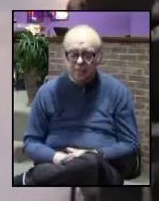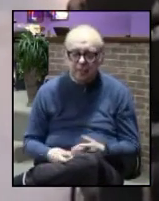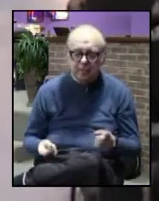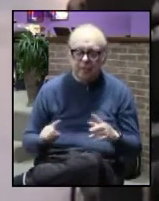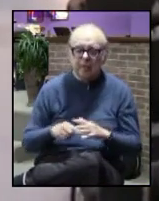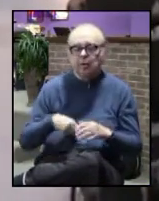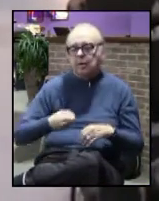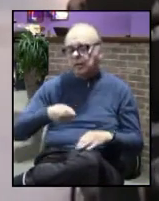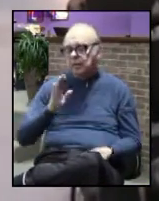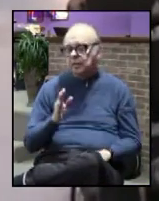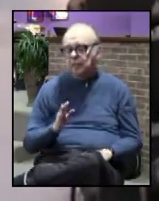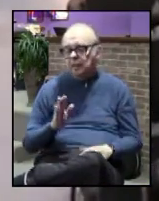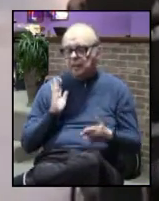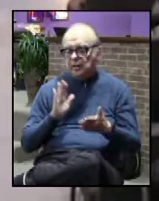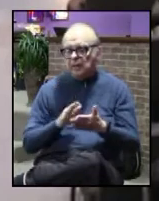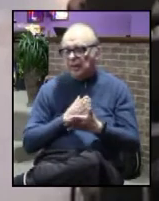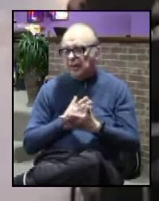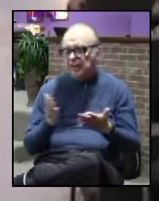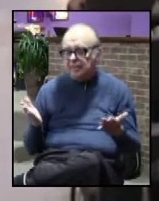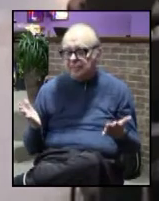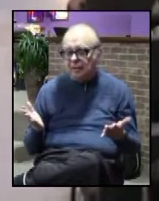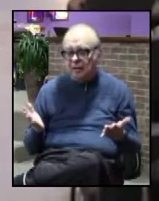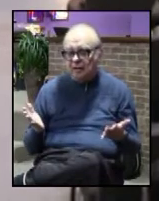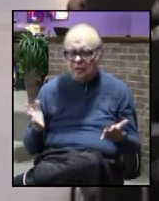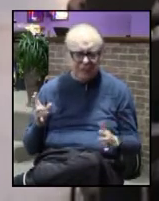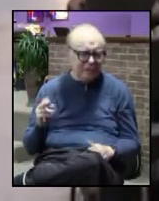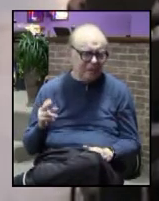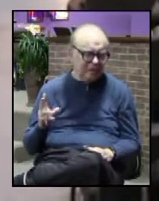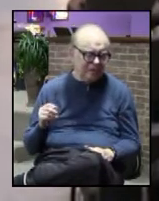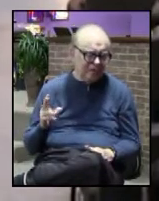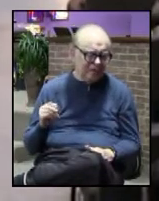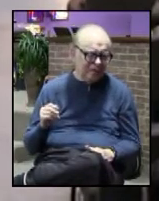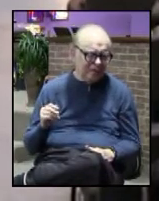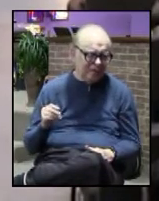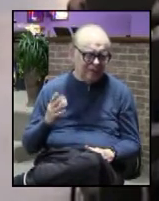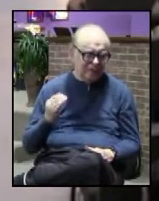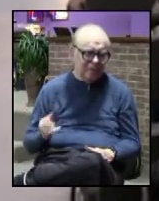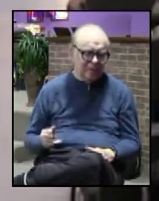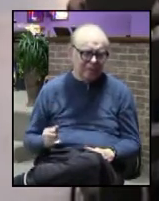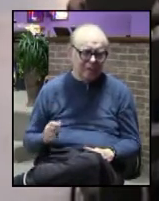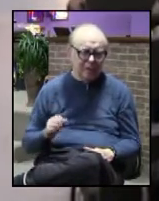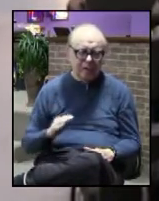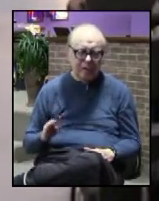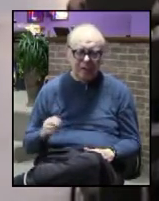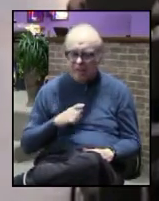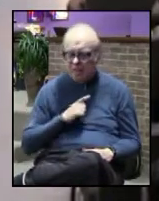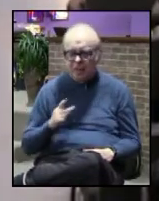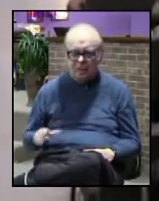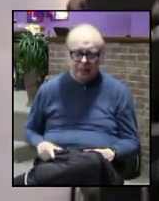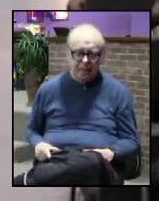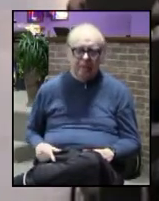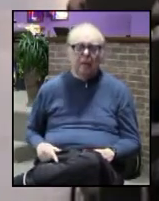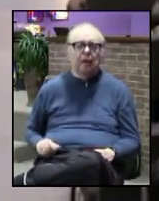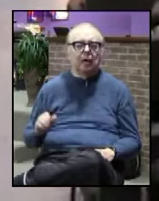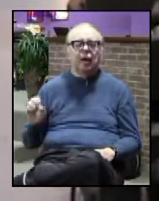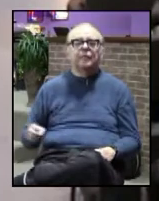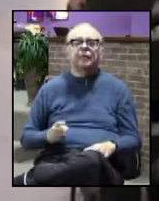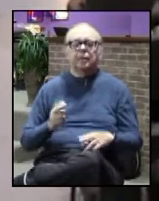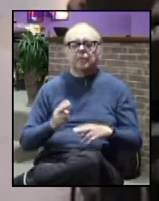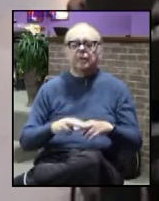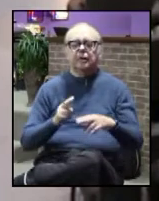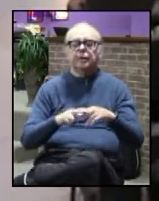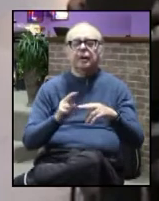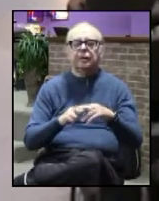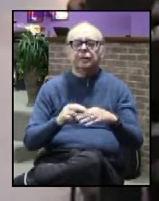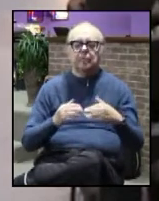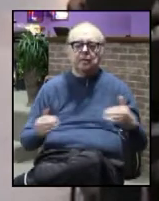When we start giving God the little stuff, no. This is why Jabez said, Lord, ever increase my borders.